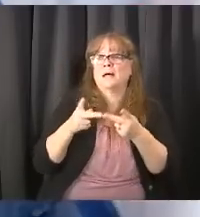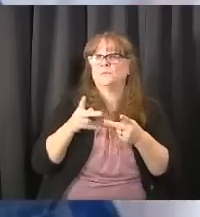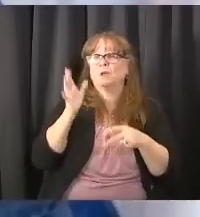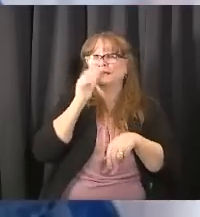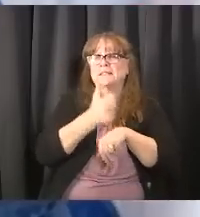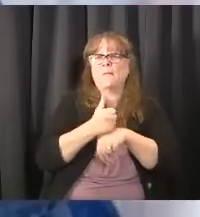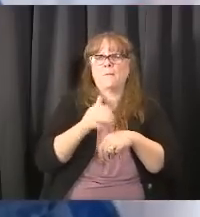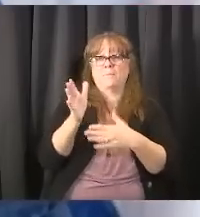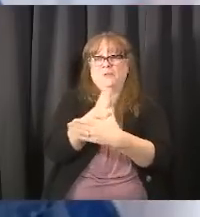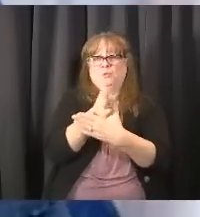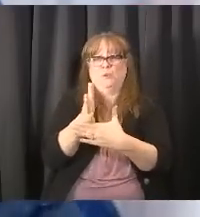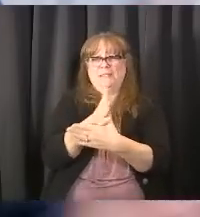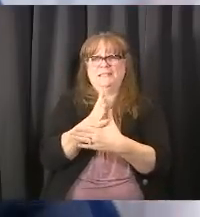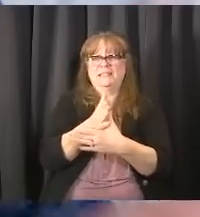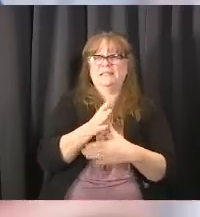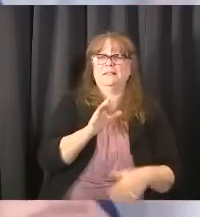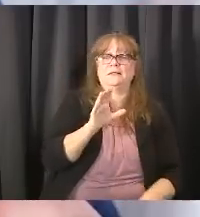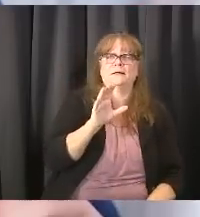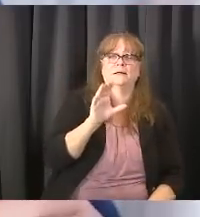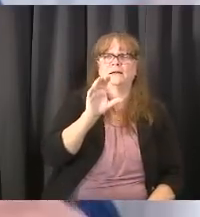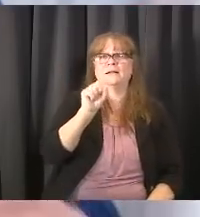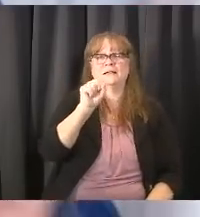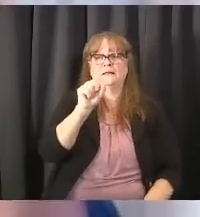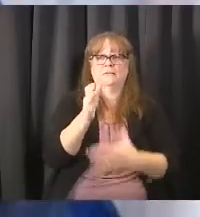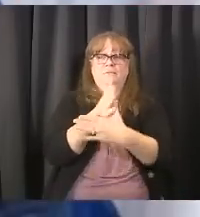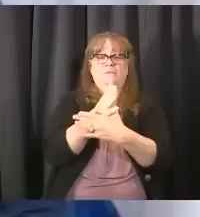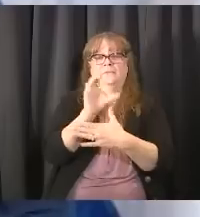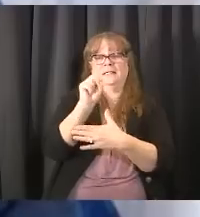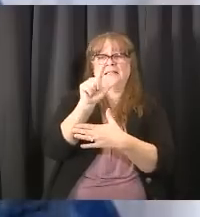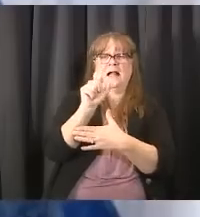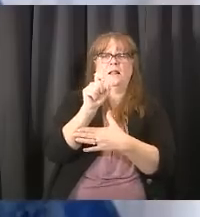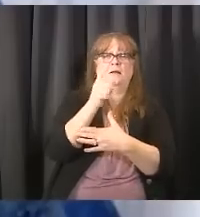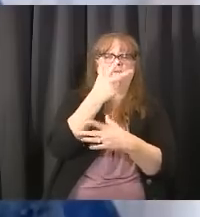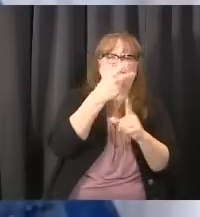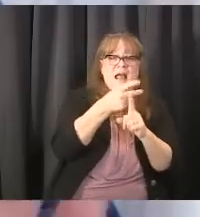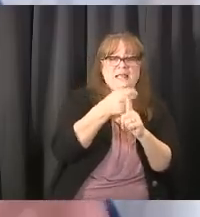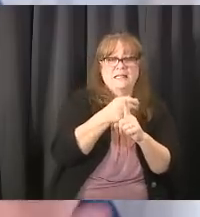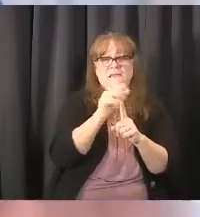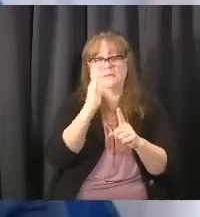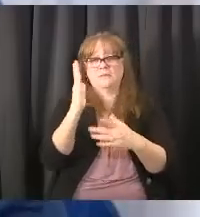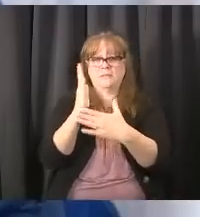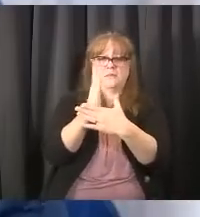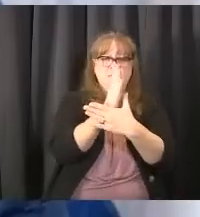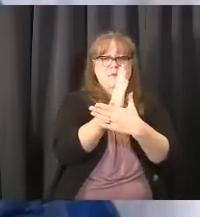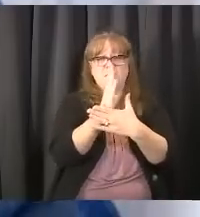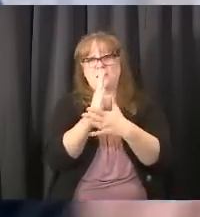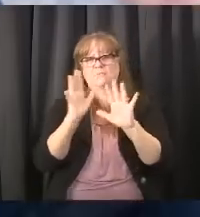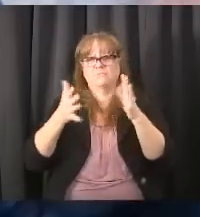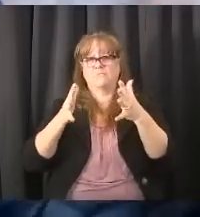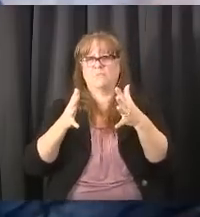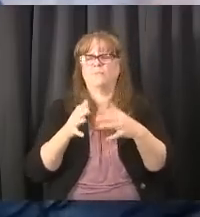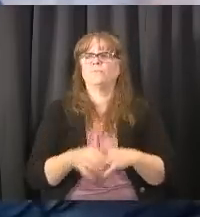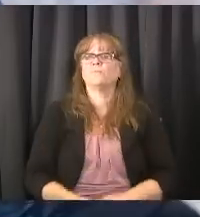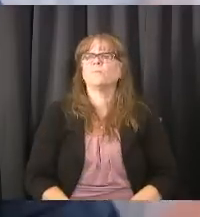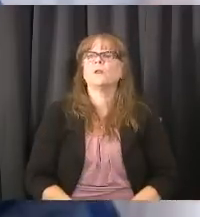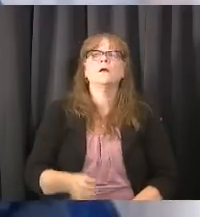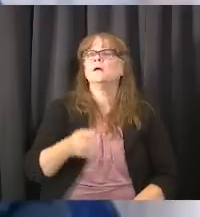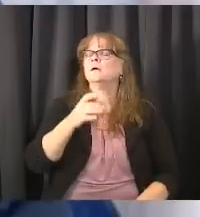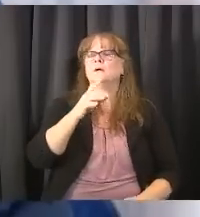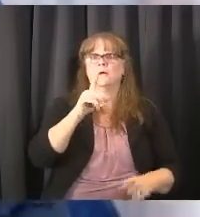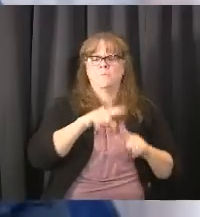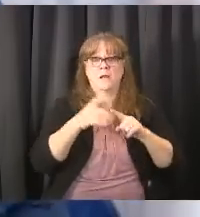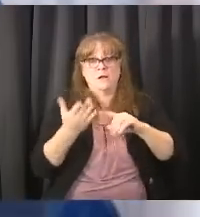of operational efficiency gains between 1,000 a day and 10,000 a day. To translate that, we think it's generally more convenient to have 10 sites that